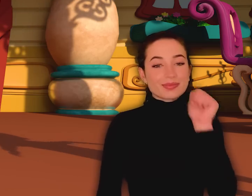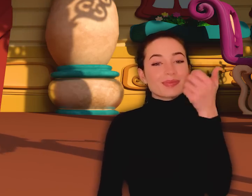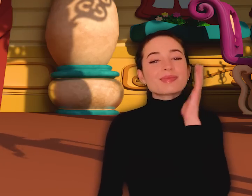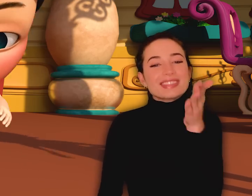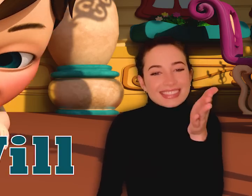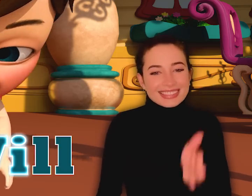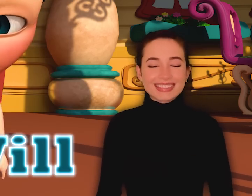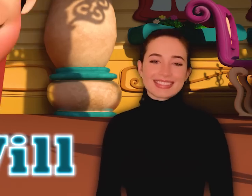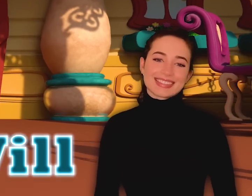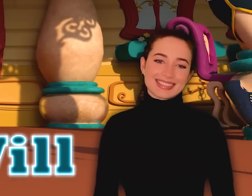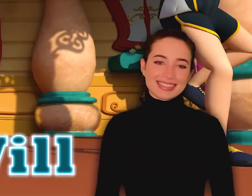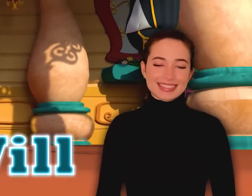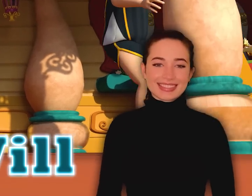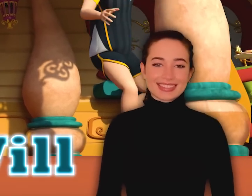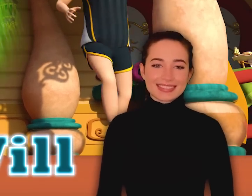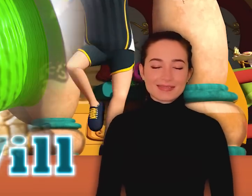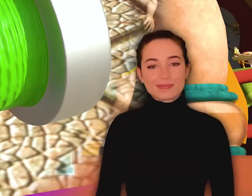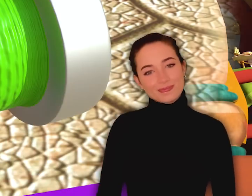day tomorrow